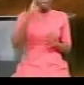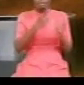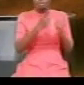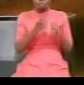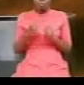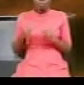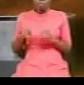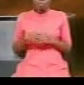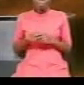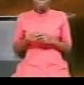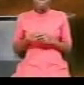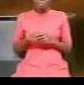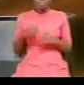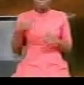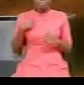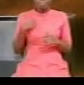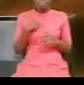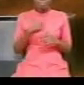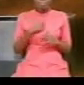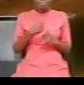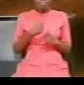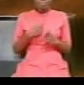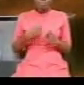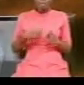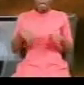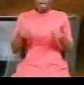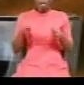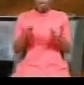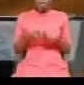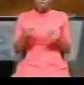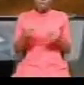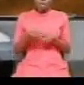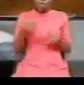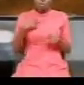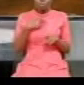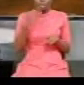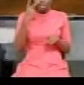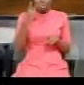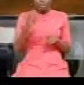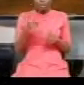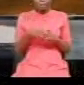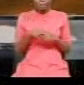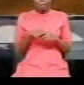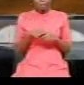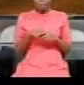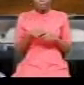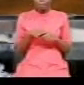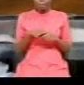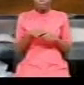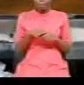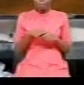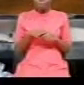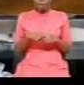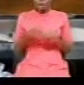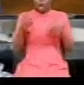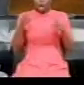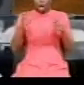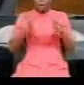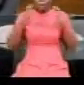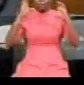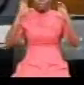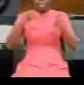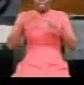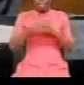coming. We round up as we consider weighing your commitments